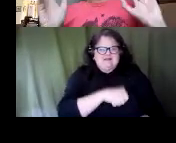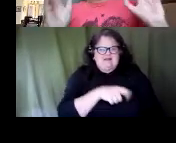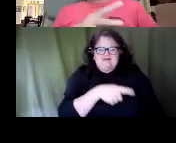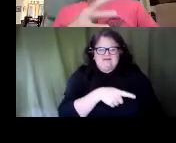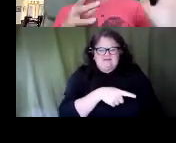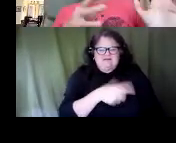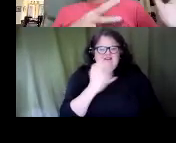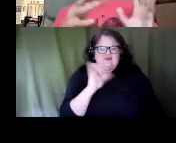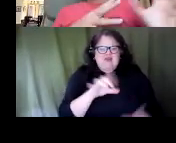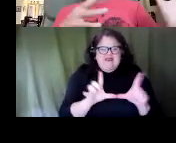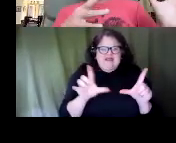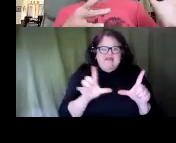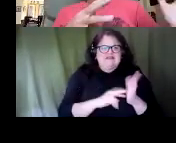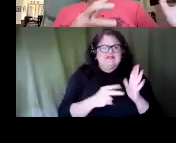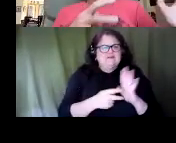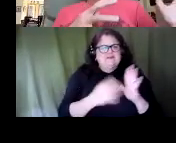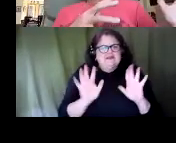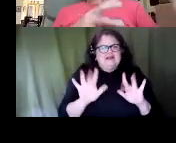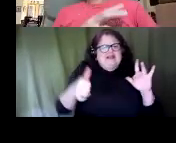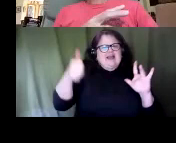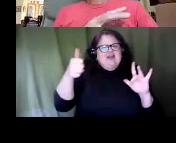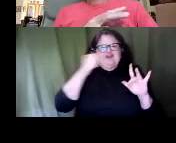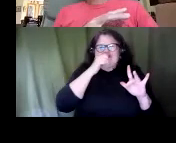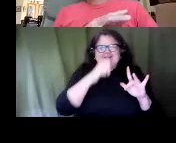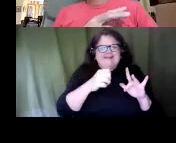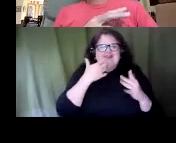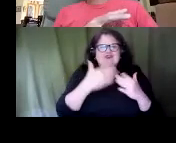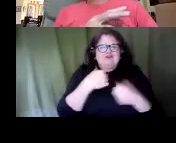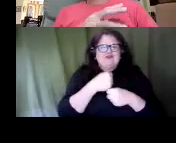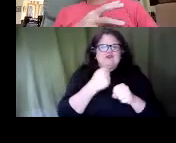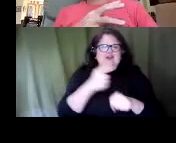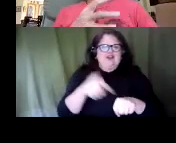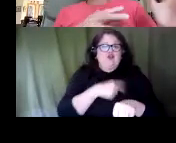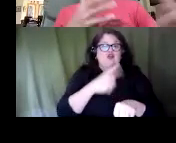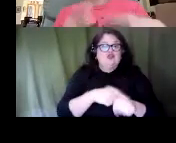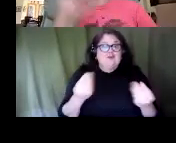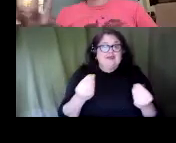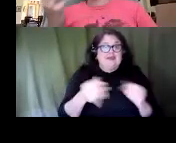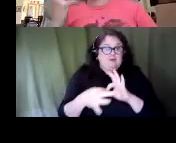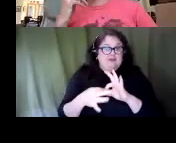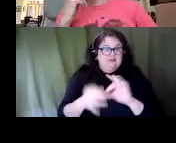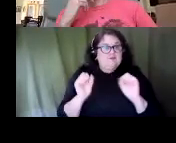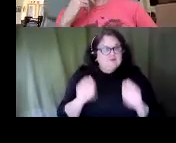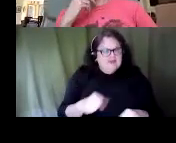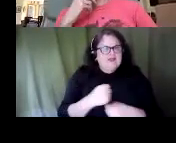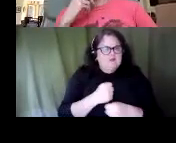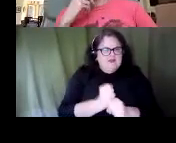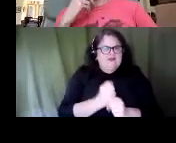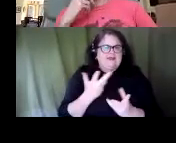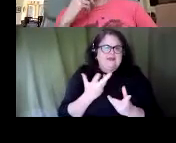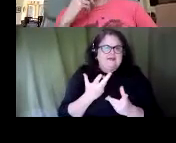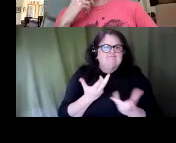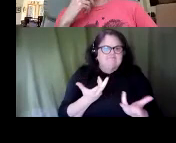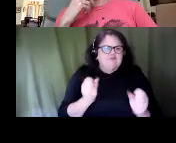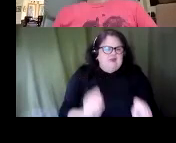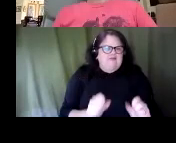Yeah, so licenses, they're lighter. They're not great for creating long-term land relationships, but you can create them to do so.